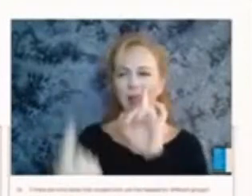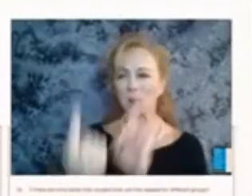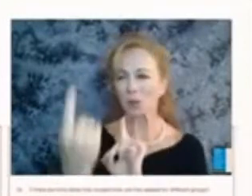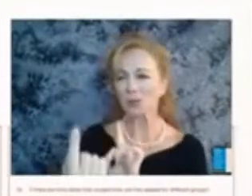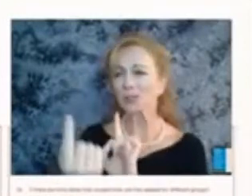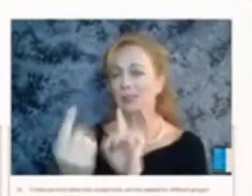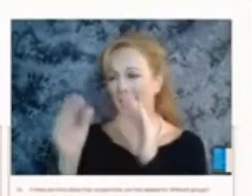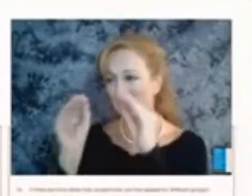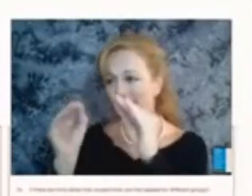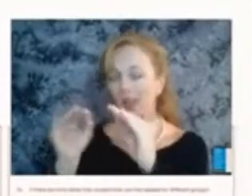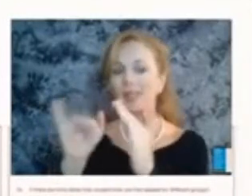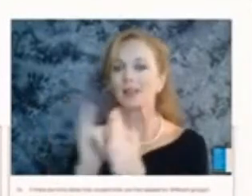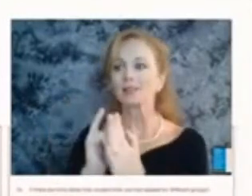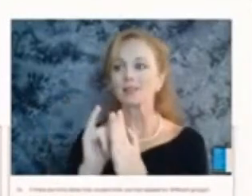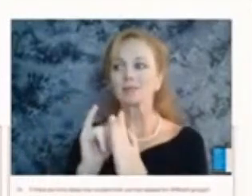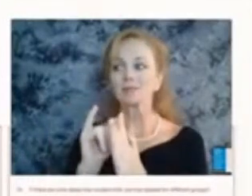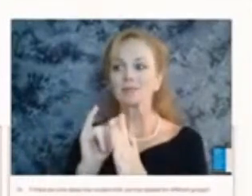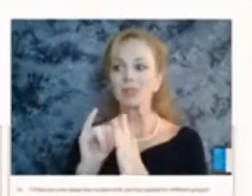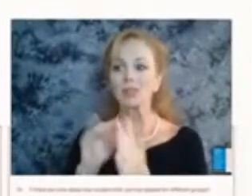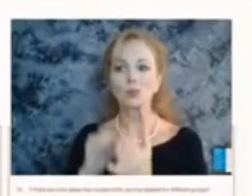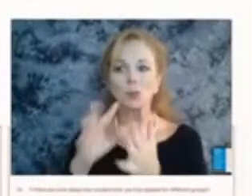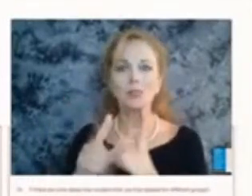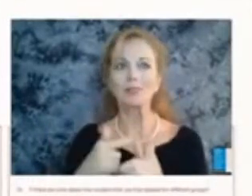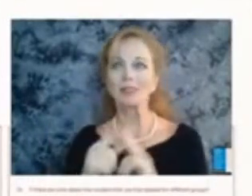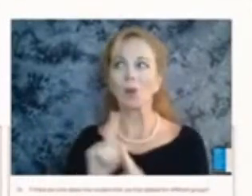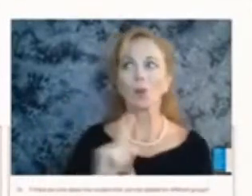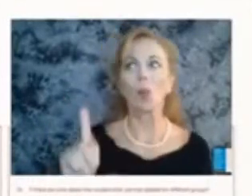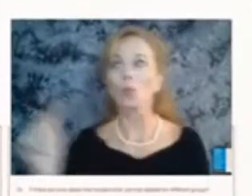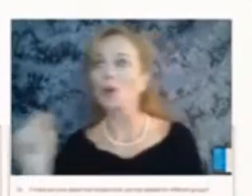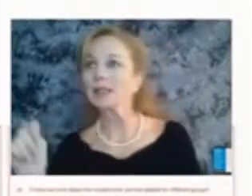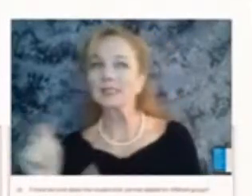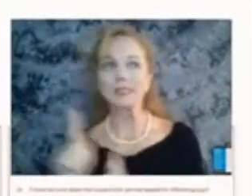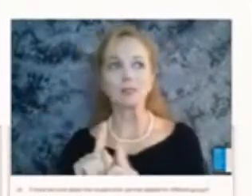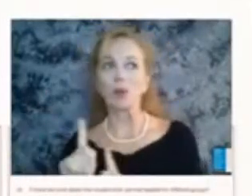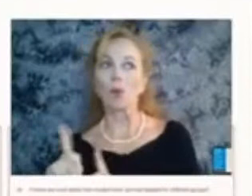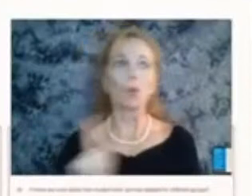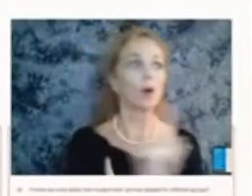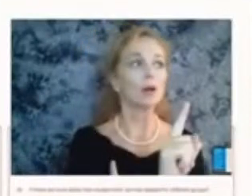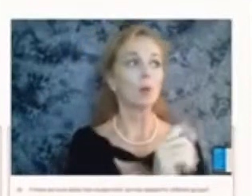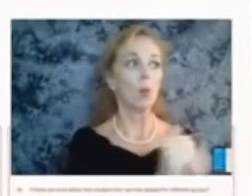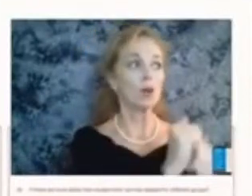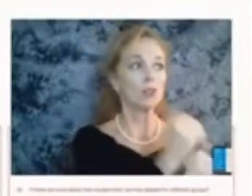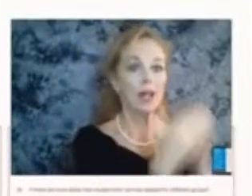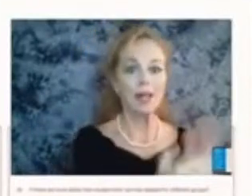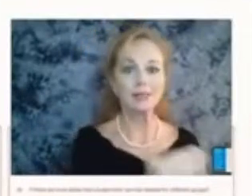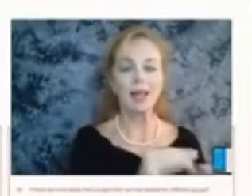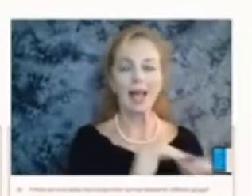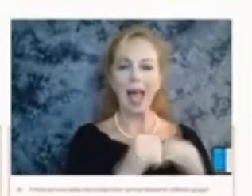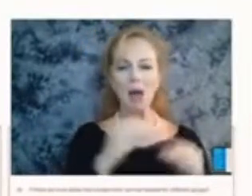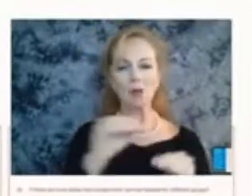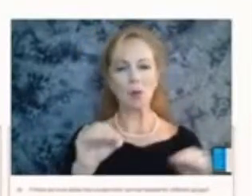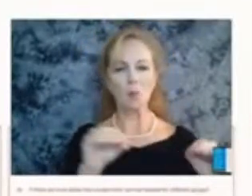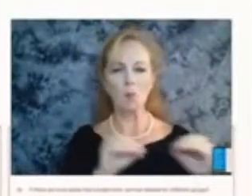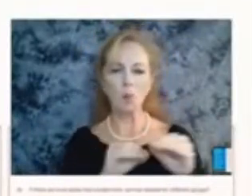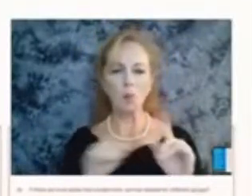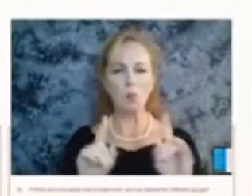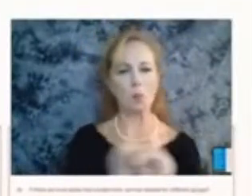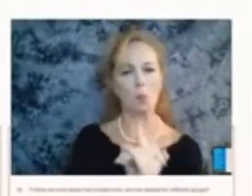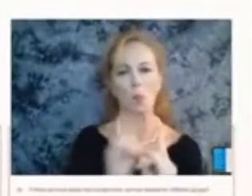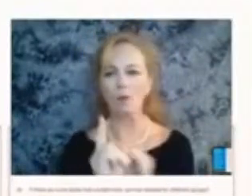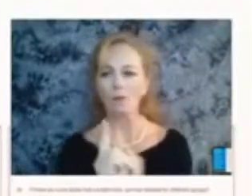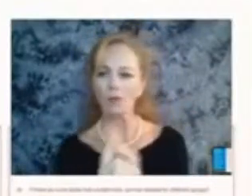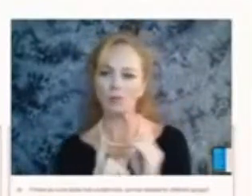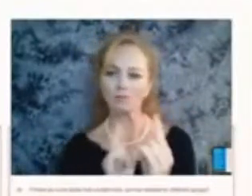need to move. They're going to need to use the restroom. They're going to need to wash their hands, and we're going to need to know how to move them appropriately to maintain